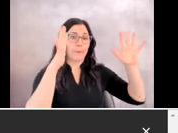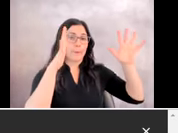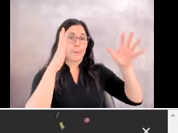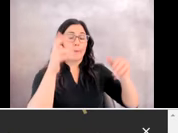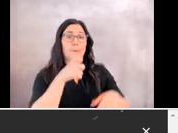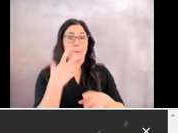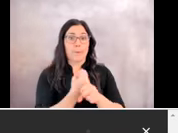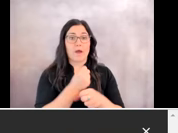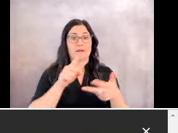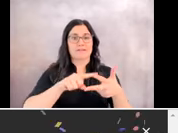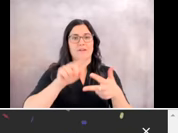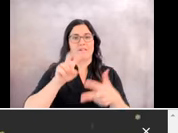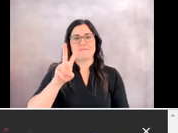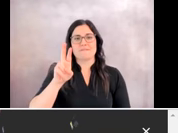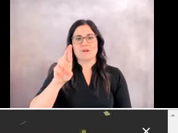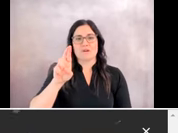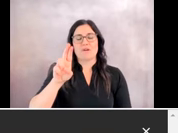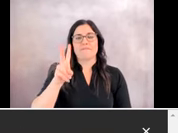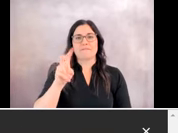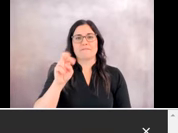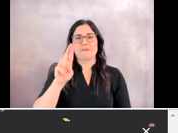Done. Magnia. Yay, Veronica.